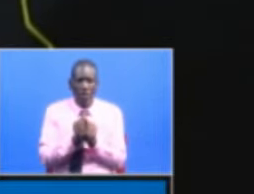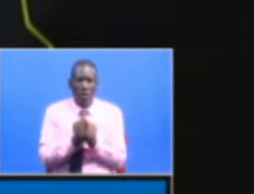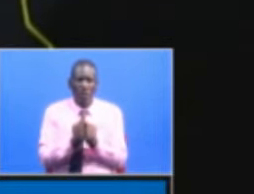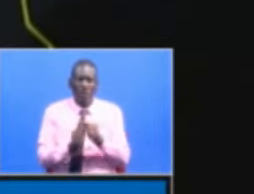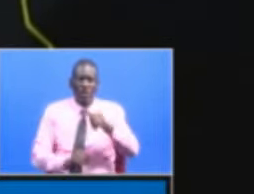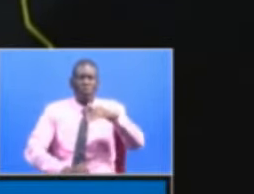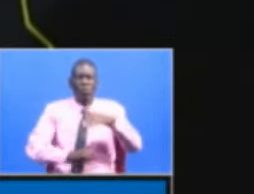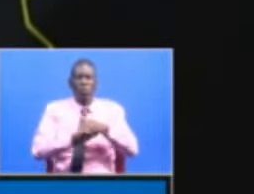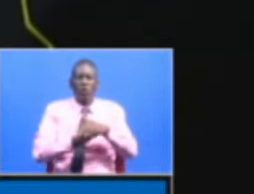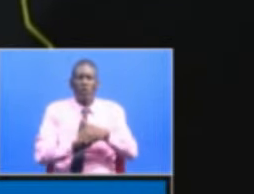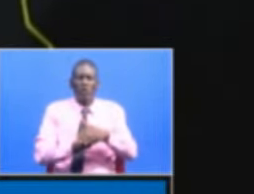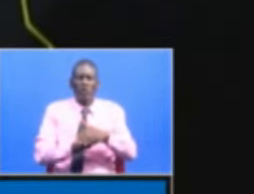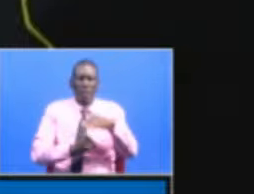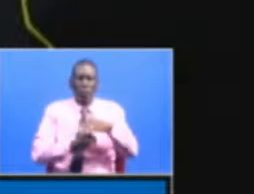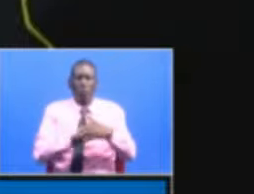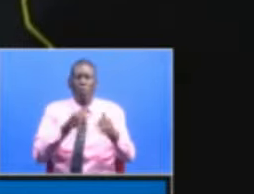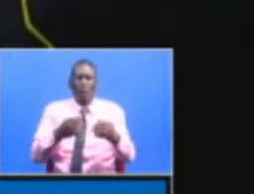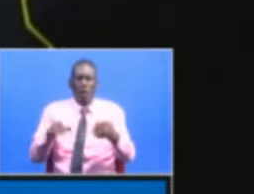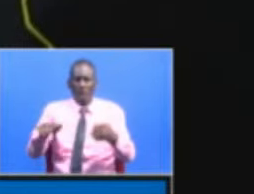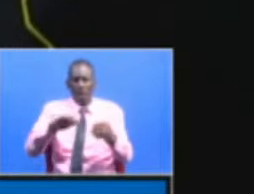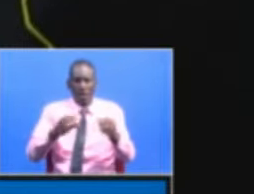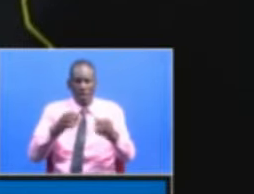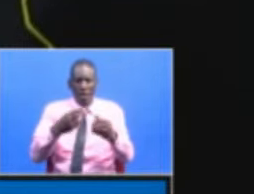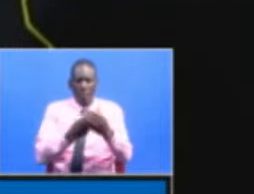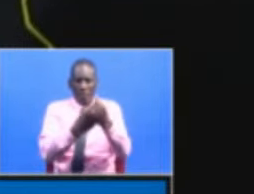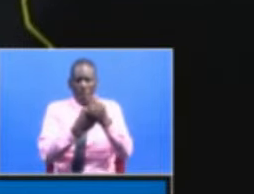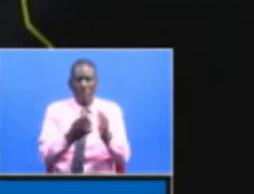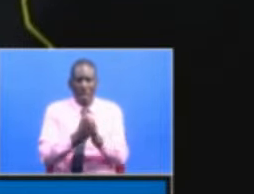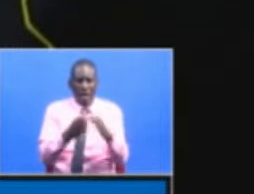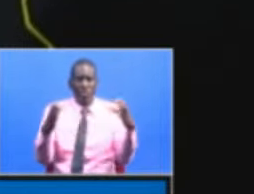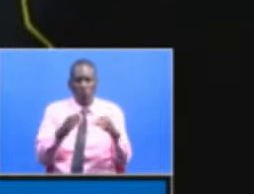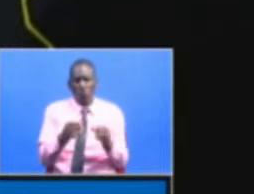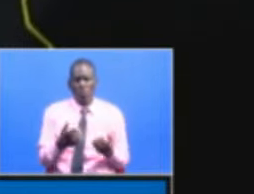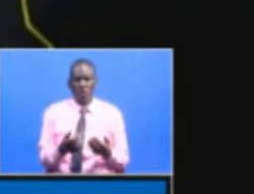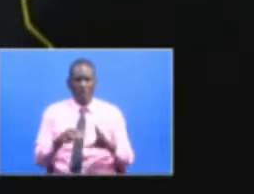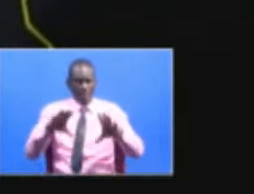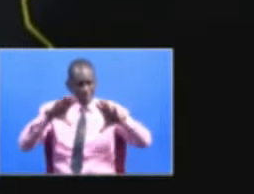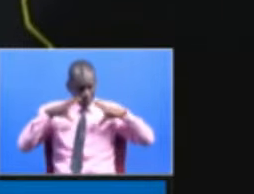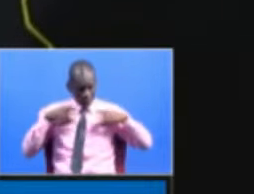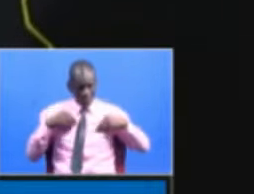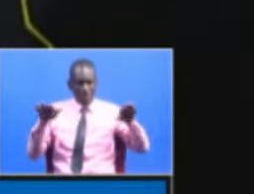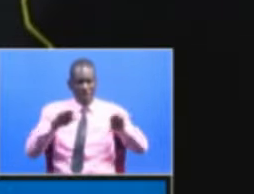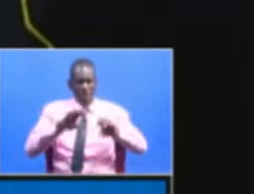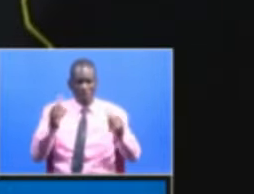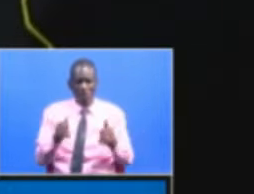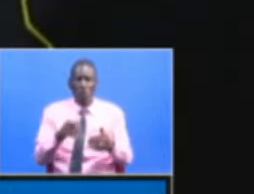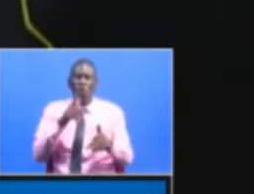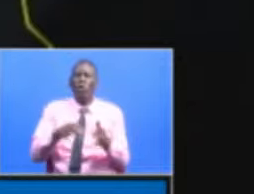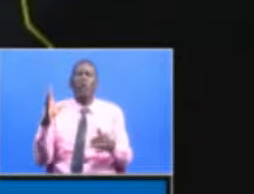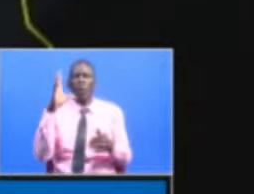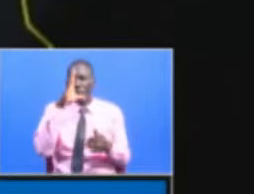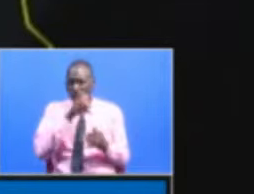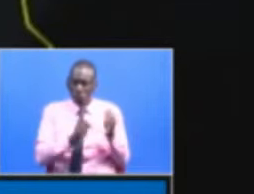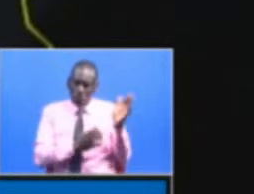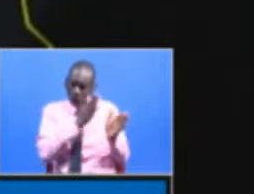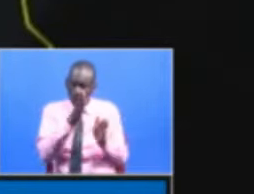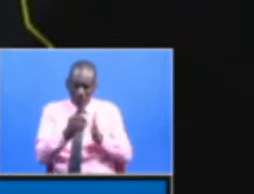local partners. And the community is actually surprisingly receiving it very well. What they were lacking is a roadmap and a